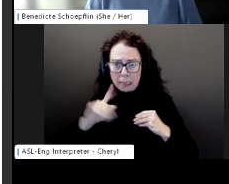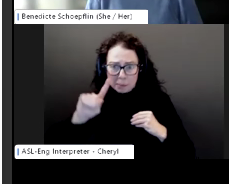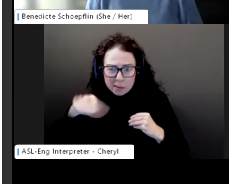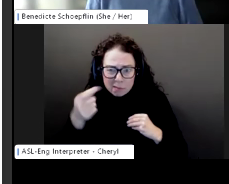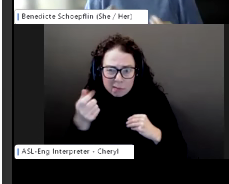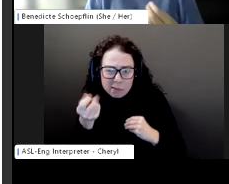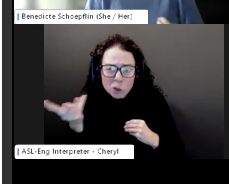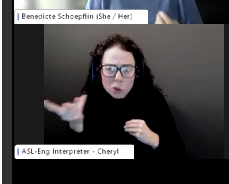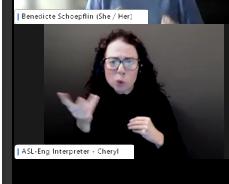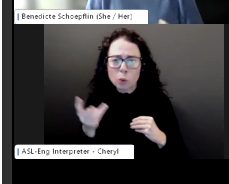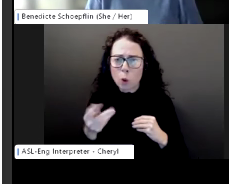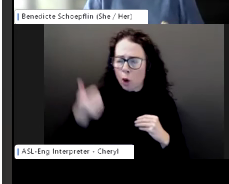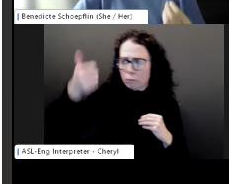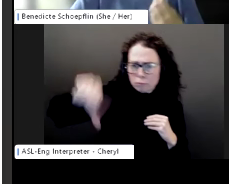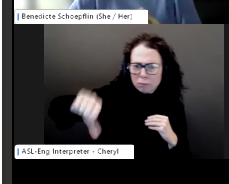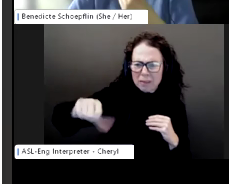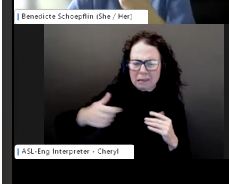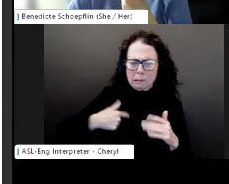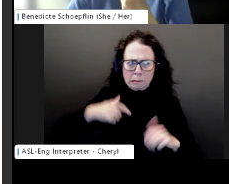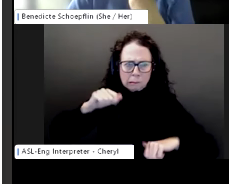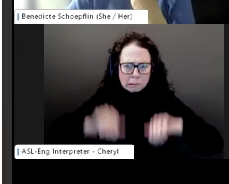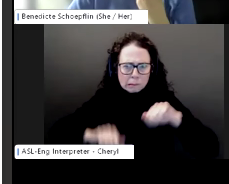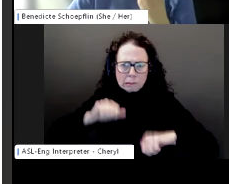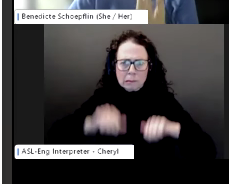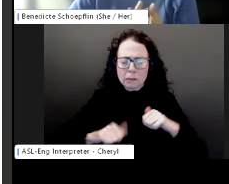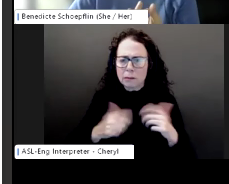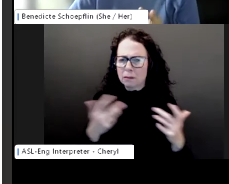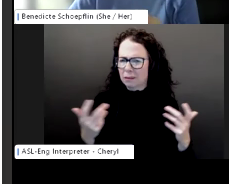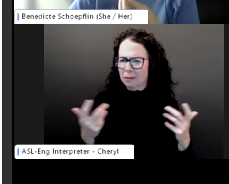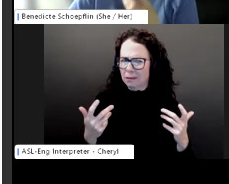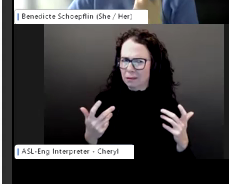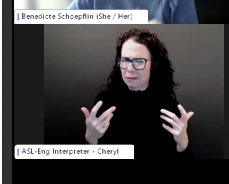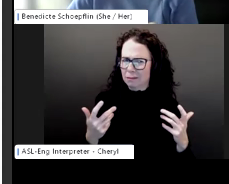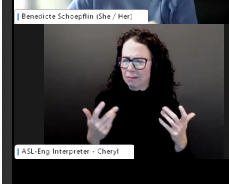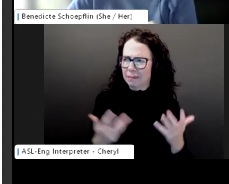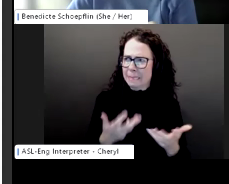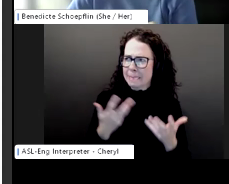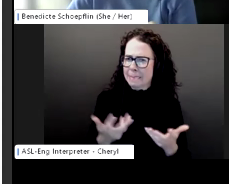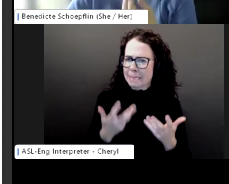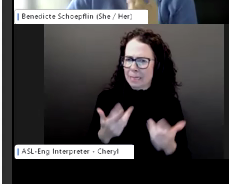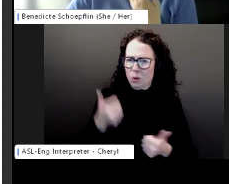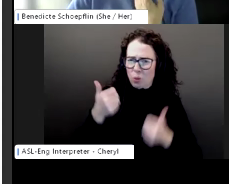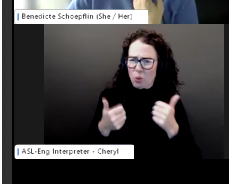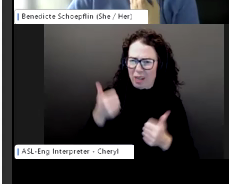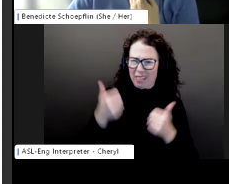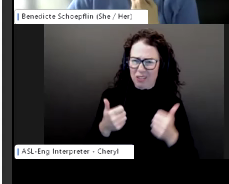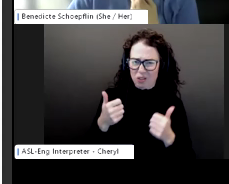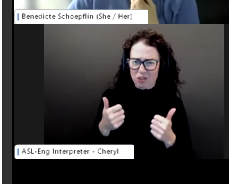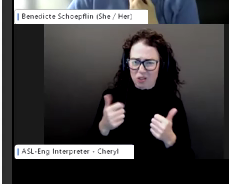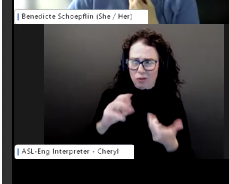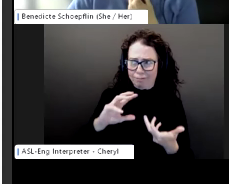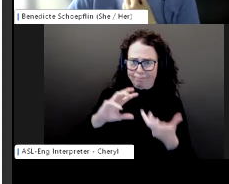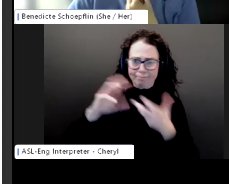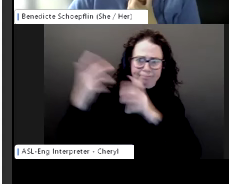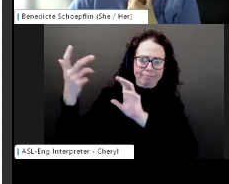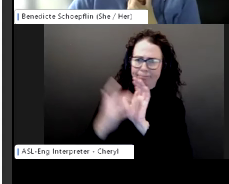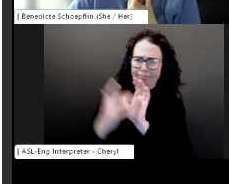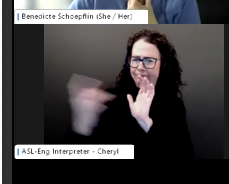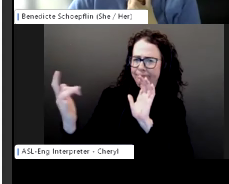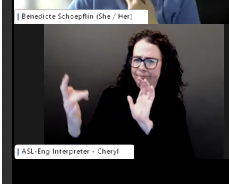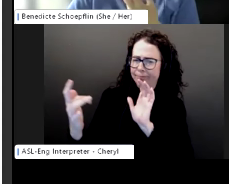hard to know at this point what makes you, I guess, weaker. So can